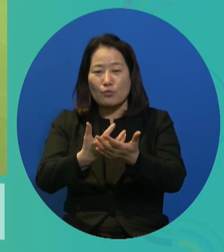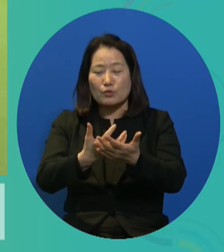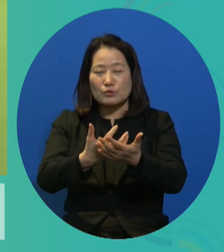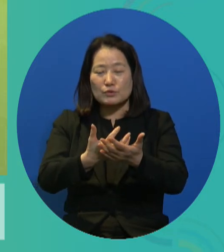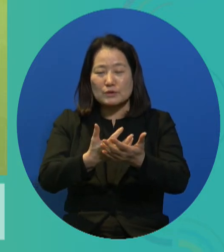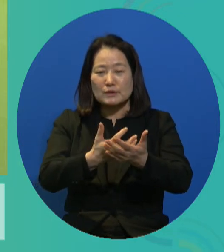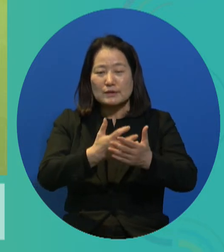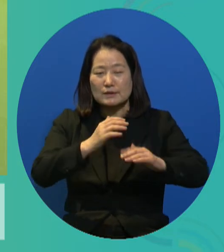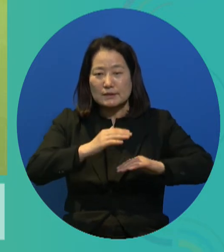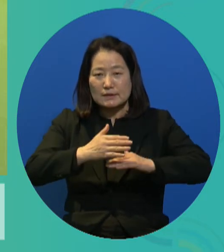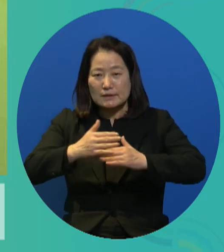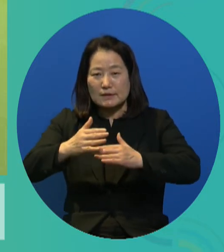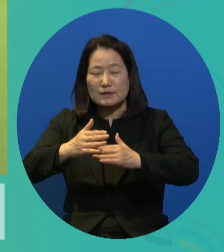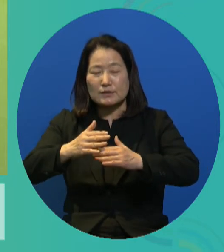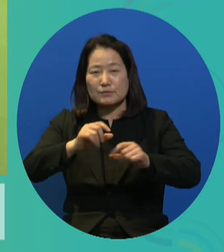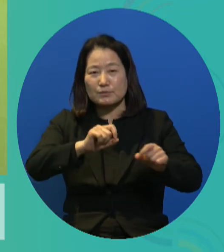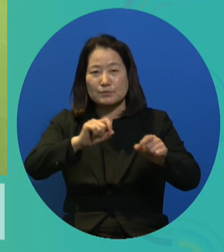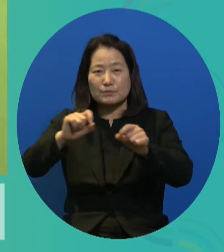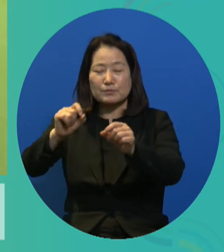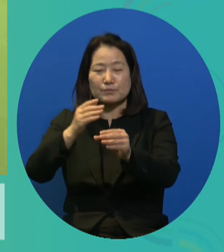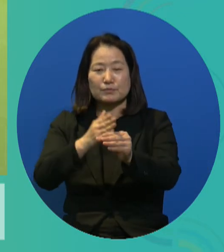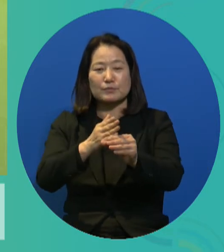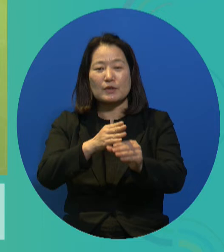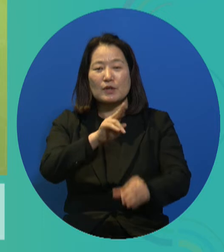was done without the optional protocol.